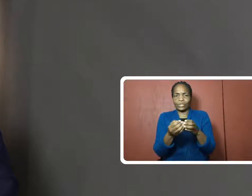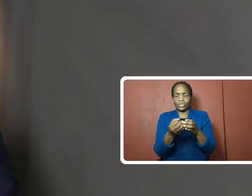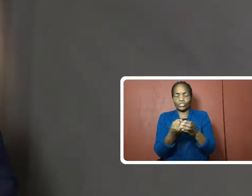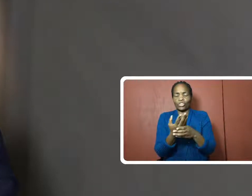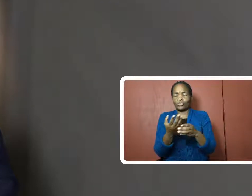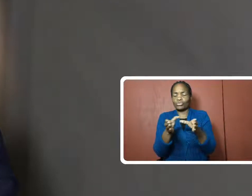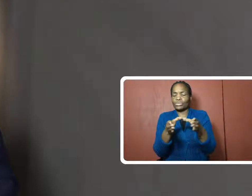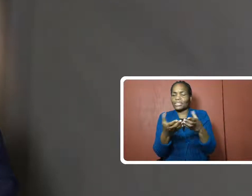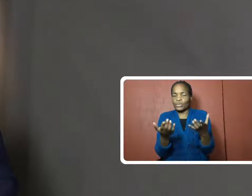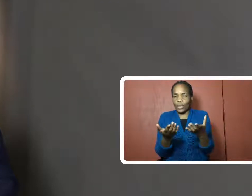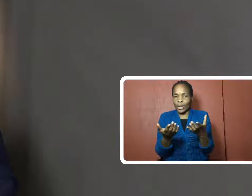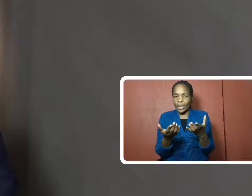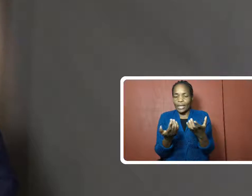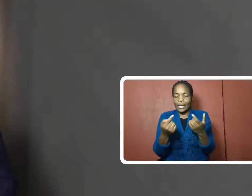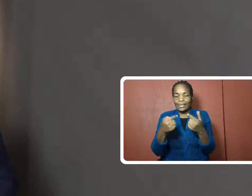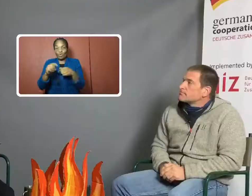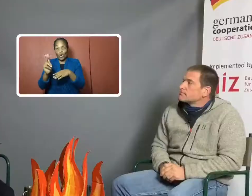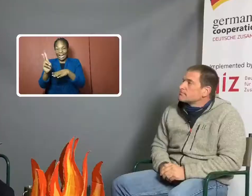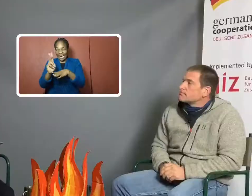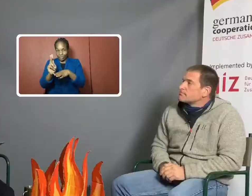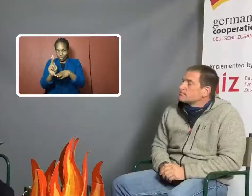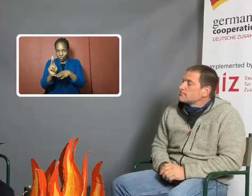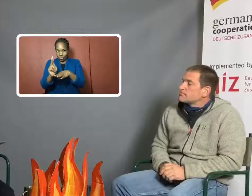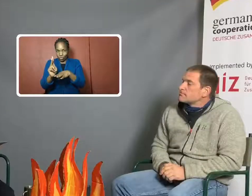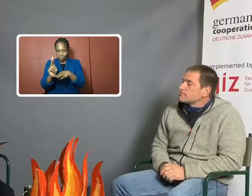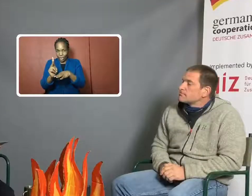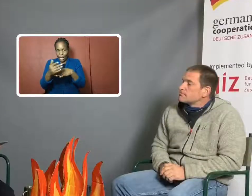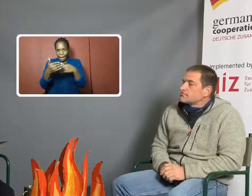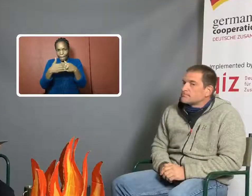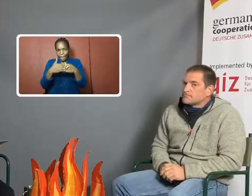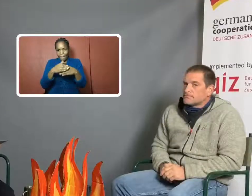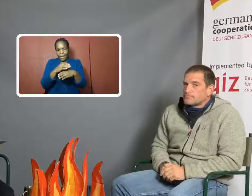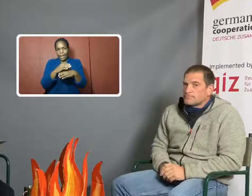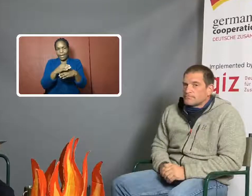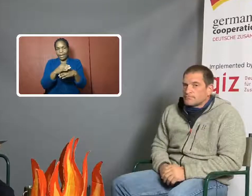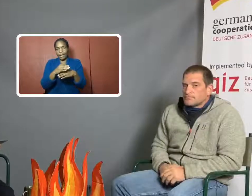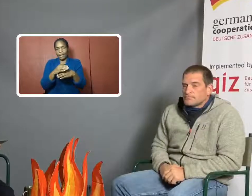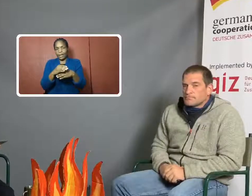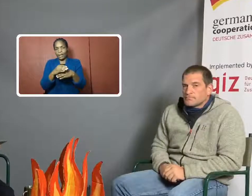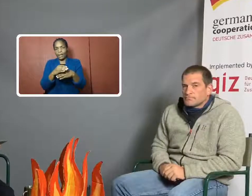and Innovation Center here in Katutura, and